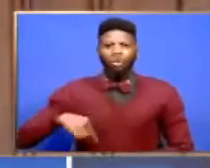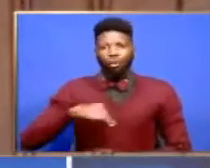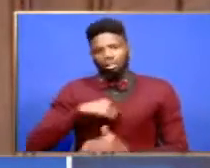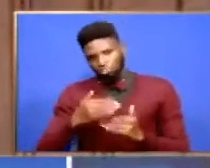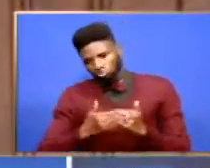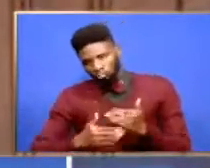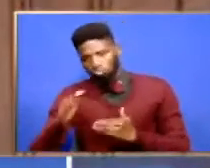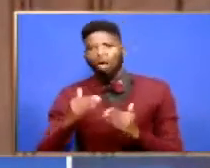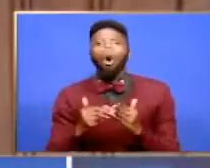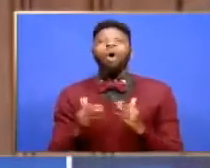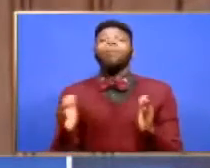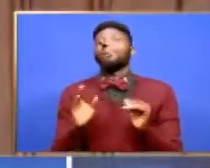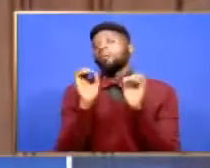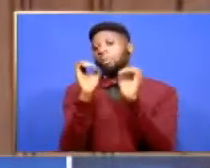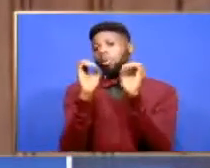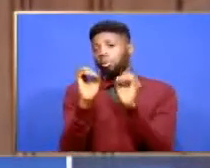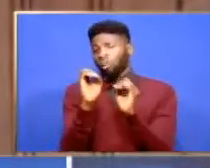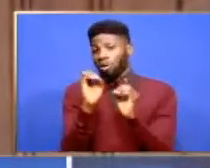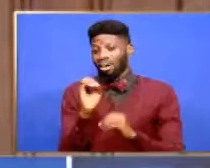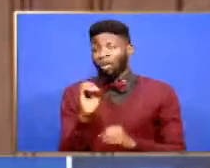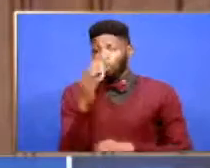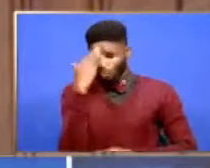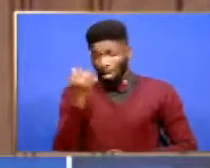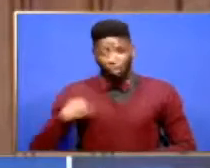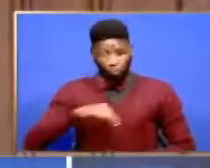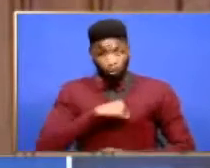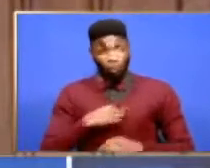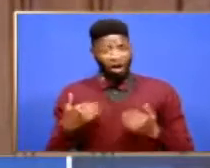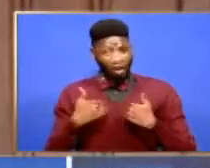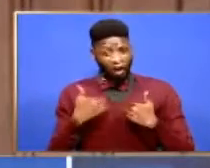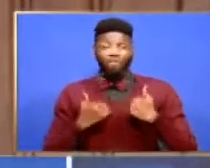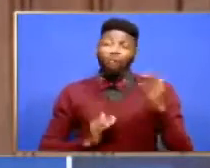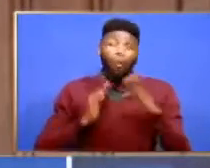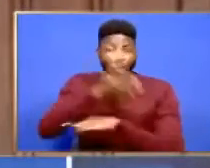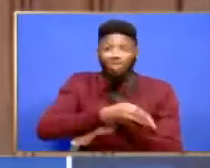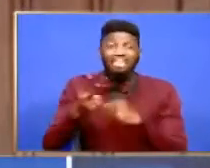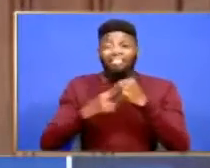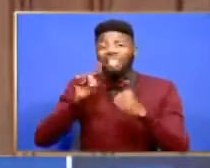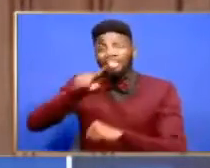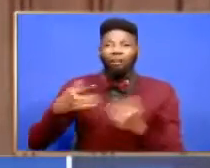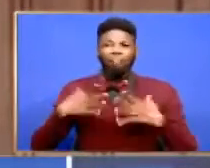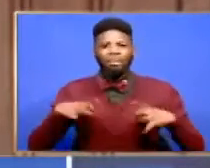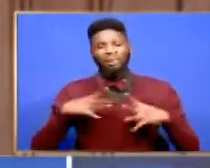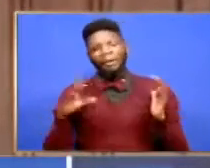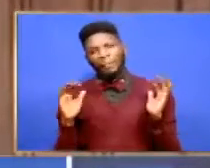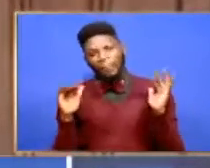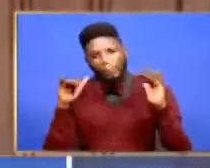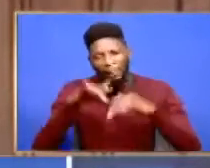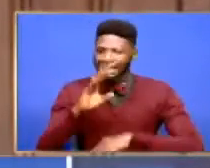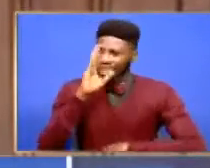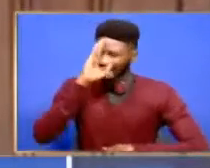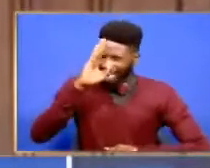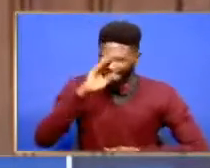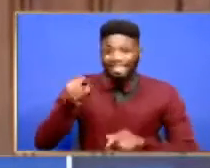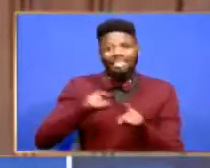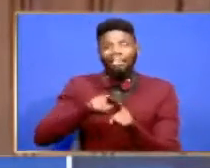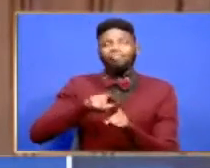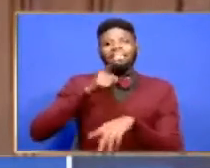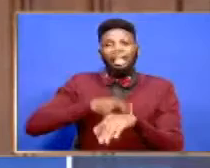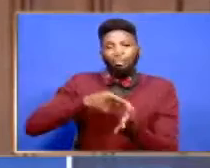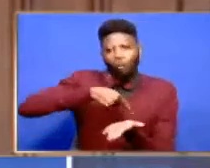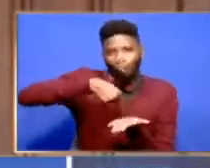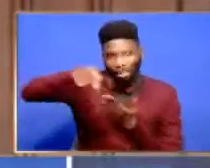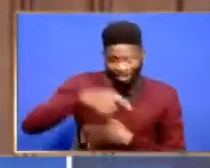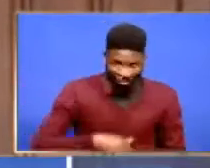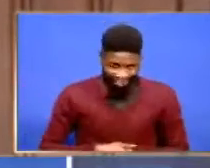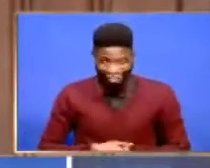open. Remember, we have over 7,000 people who come here on Sunday and during the week, and so numbers could